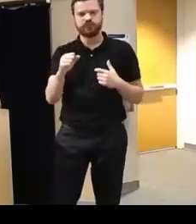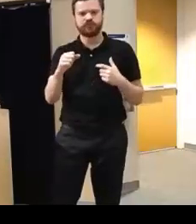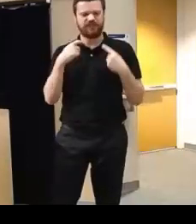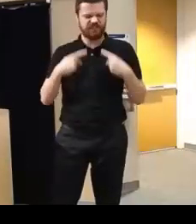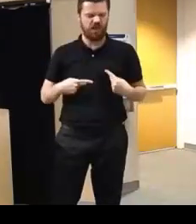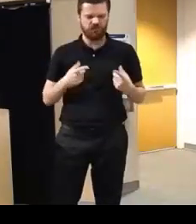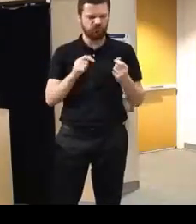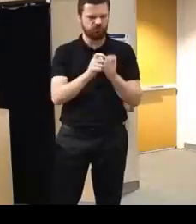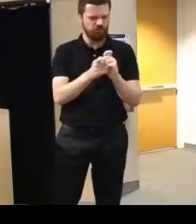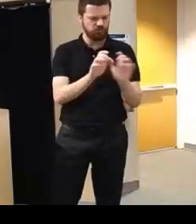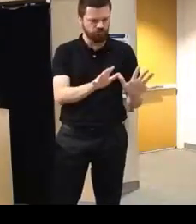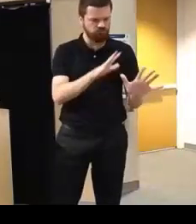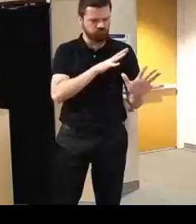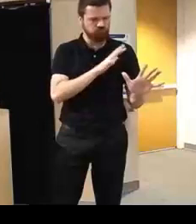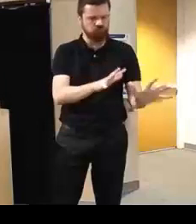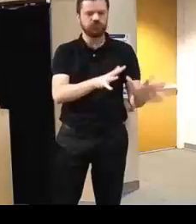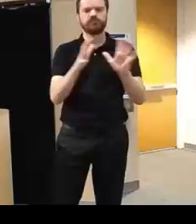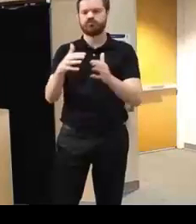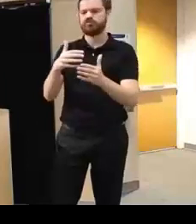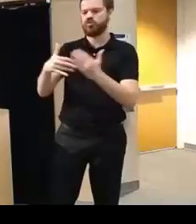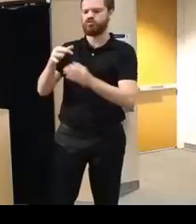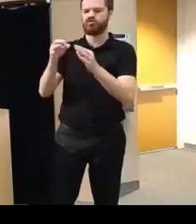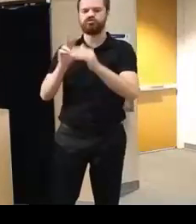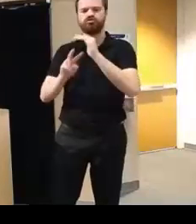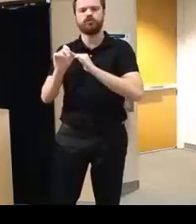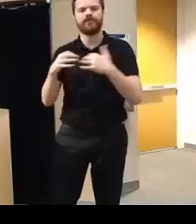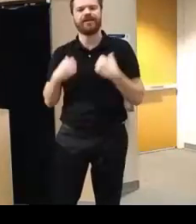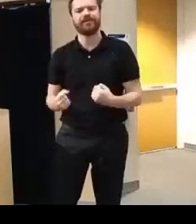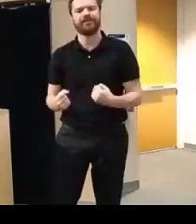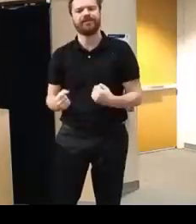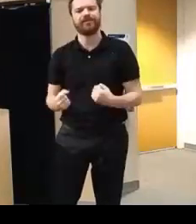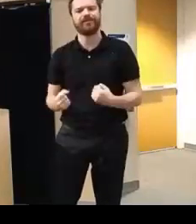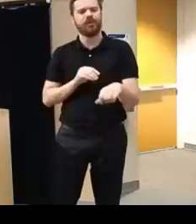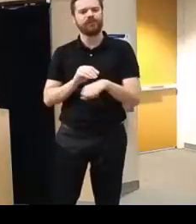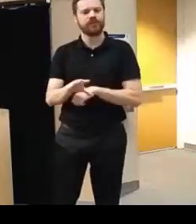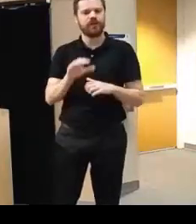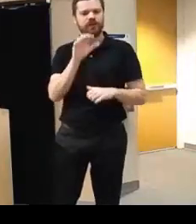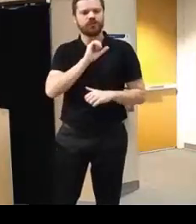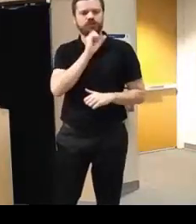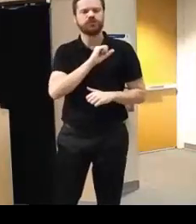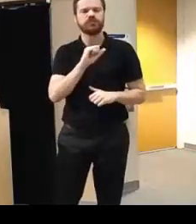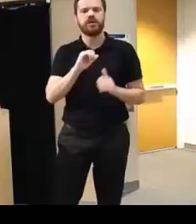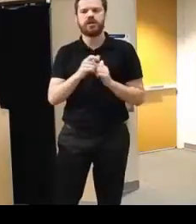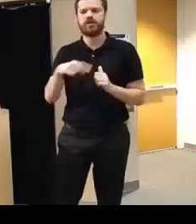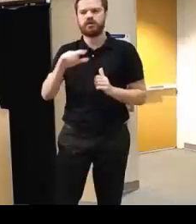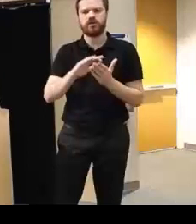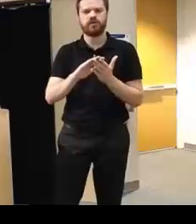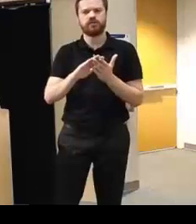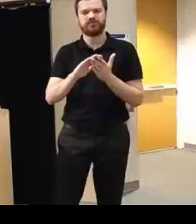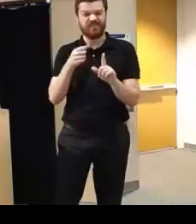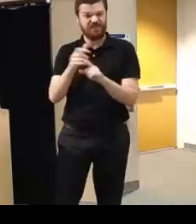what is the kind of the social determinants of health that affect aging and have an impact on these patients'